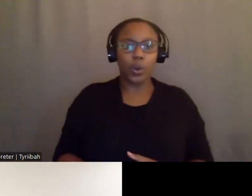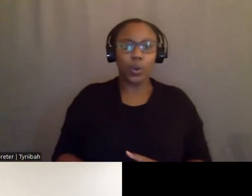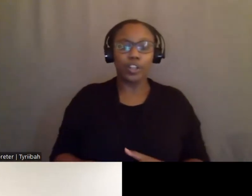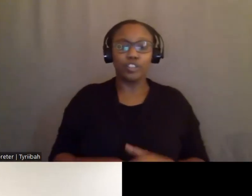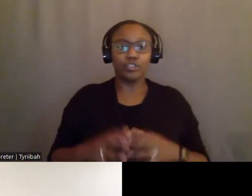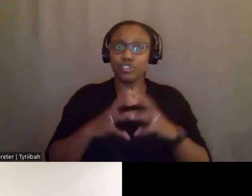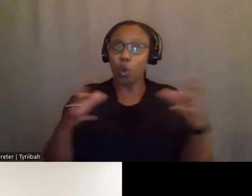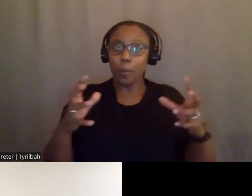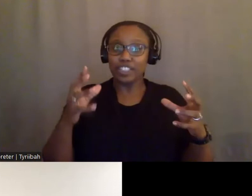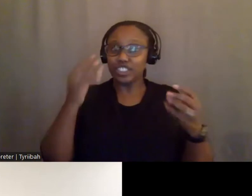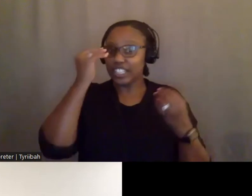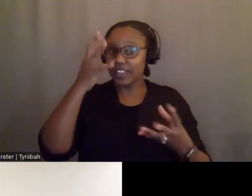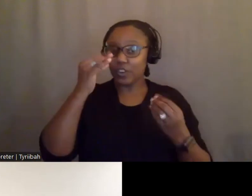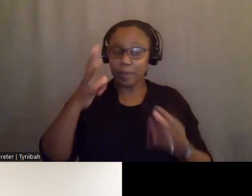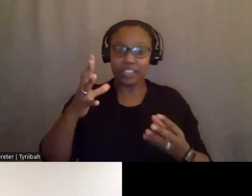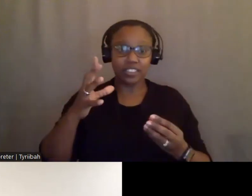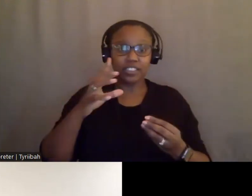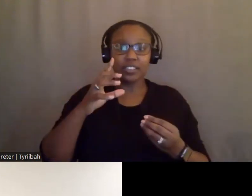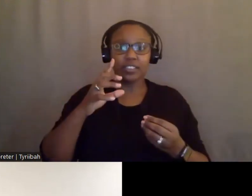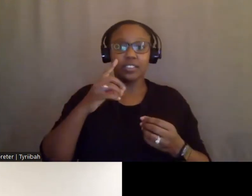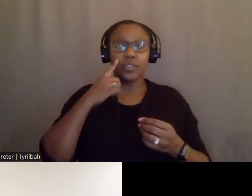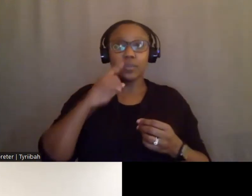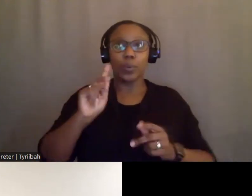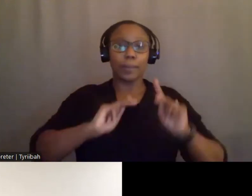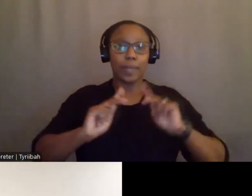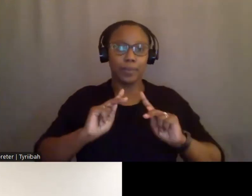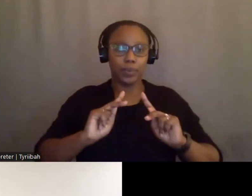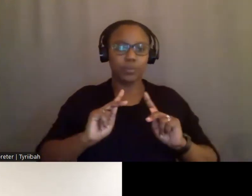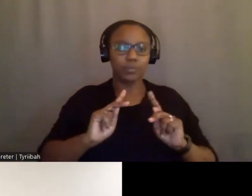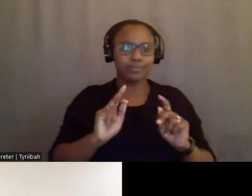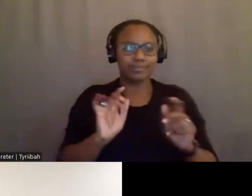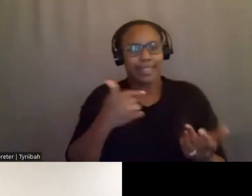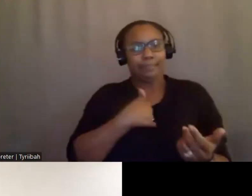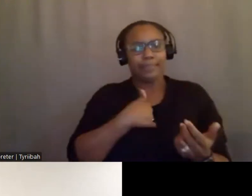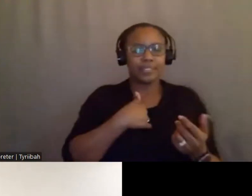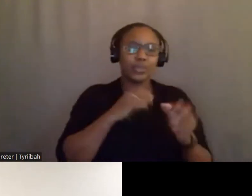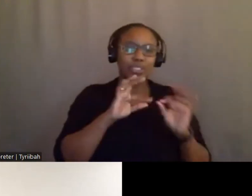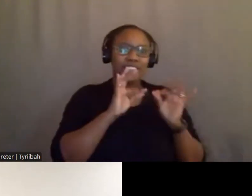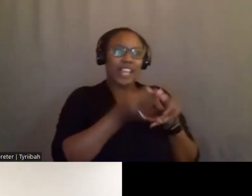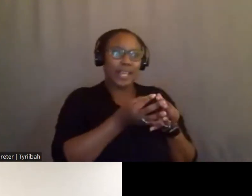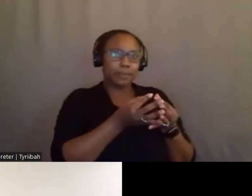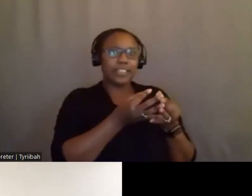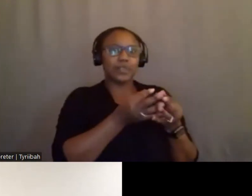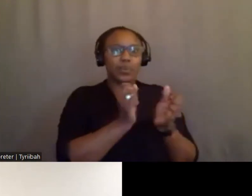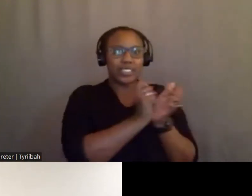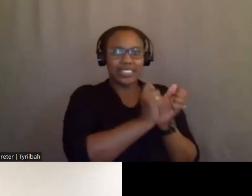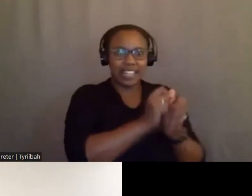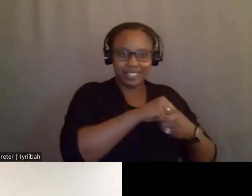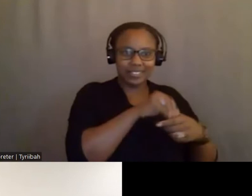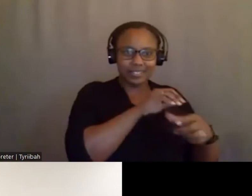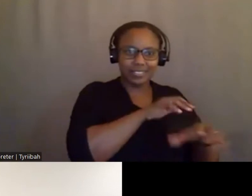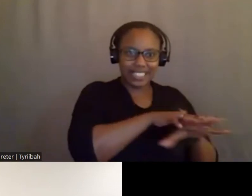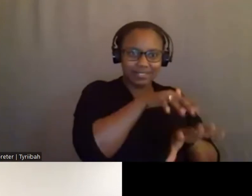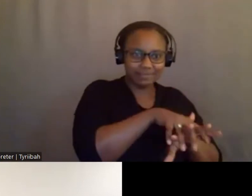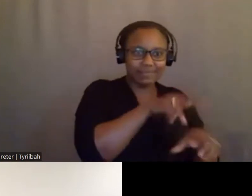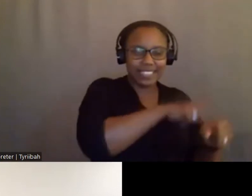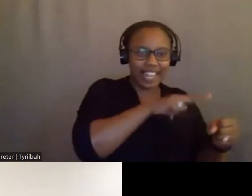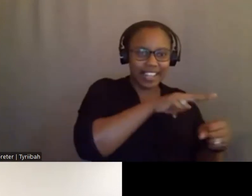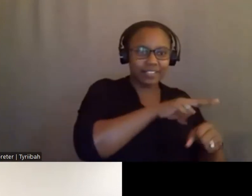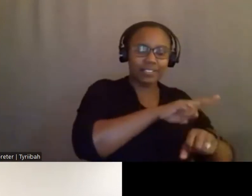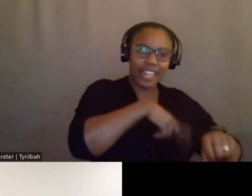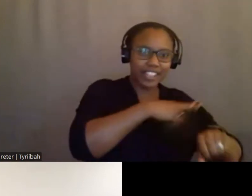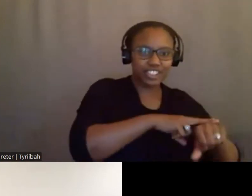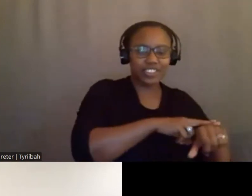were enslaved in these Native American nations because of this Dawes process, because they really are gathering so